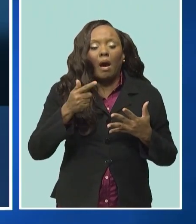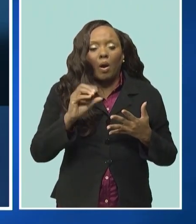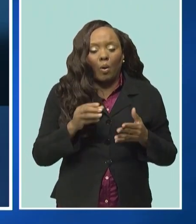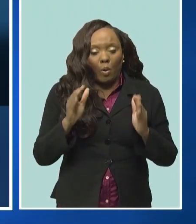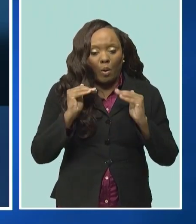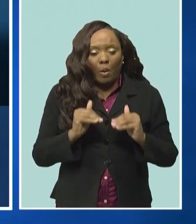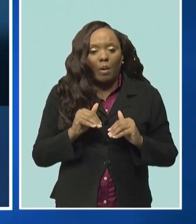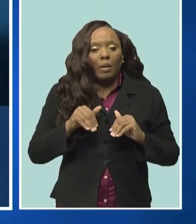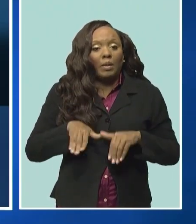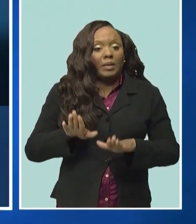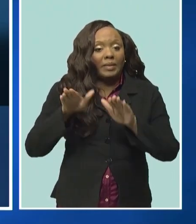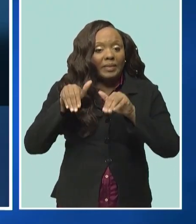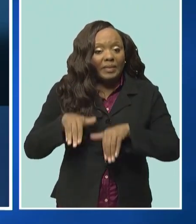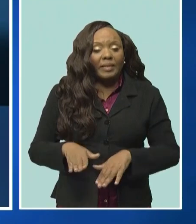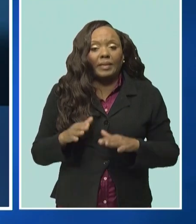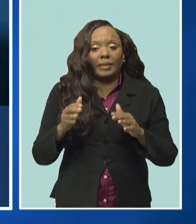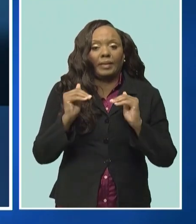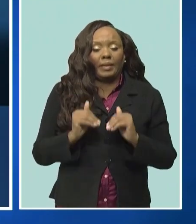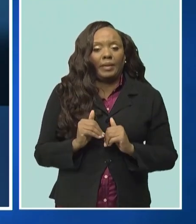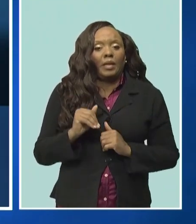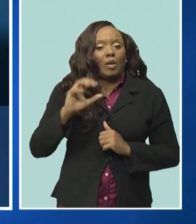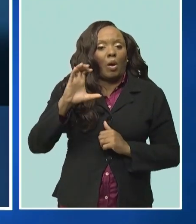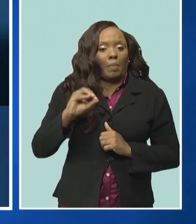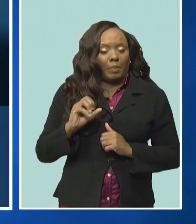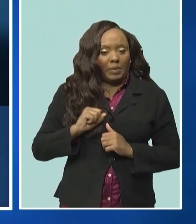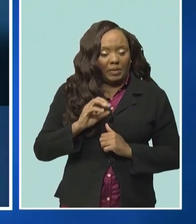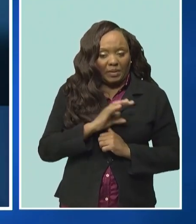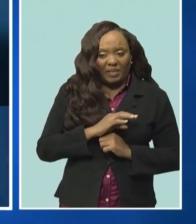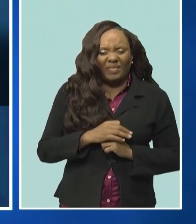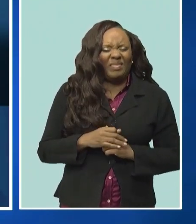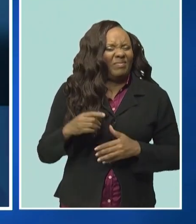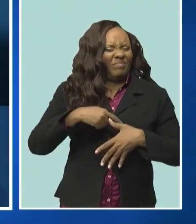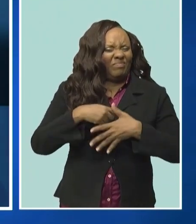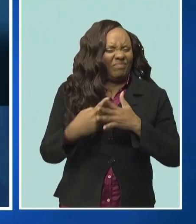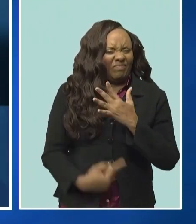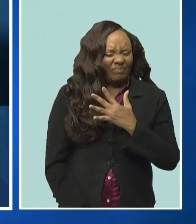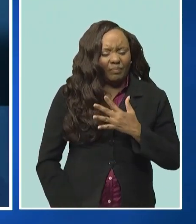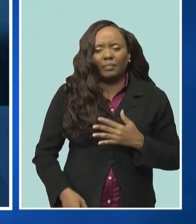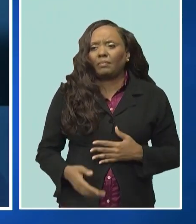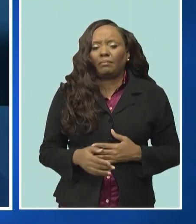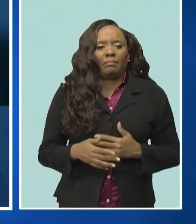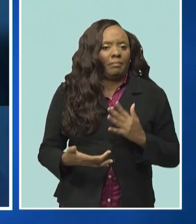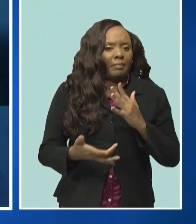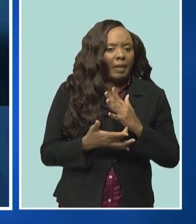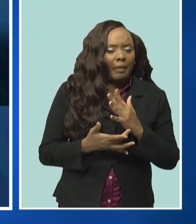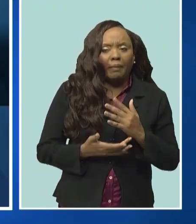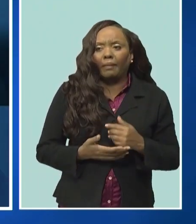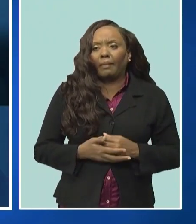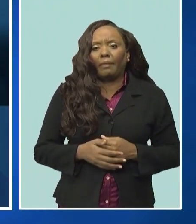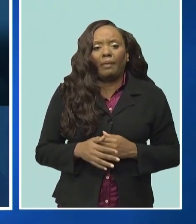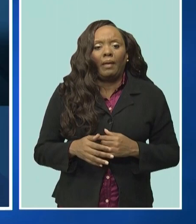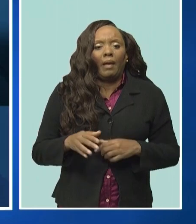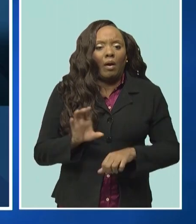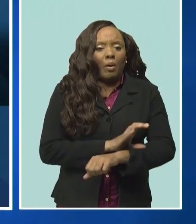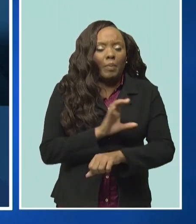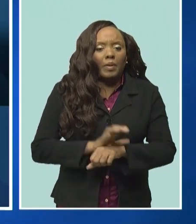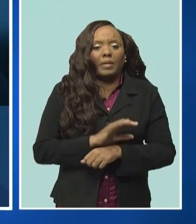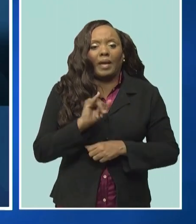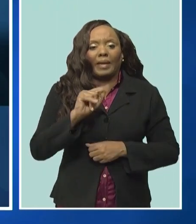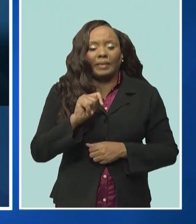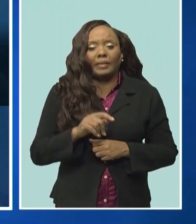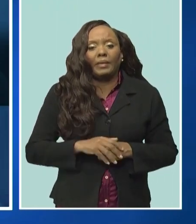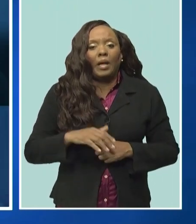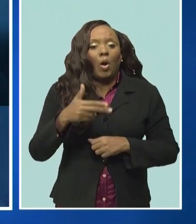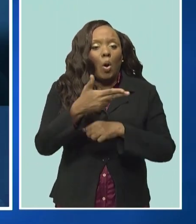marine staff, corporate staffing for all departments, technical and IT, hotel,